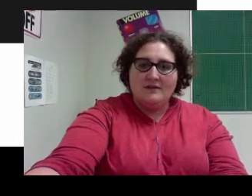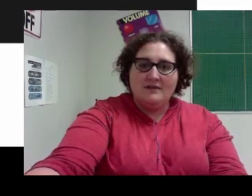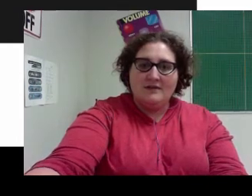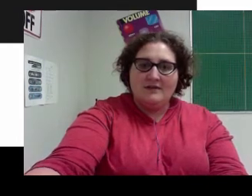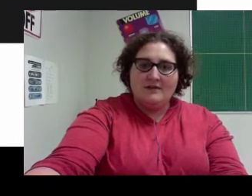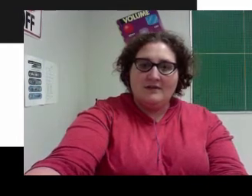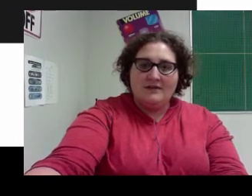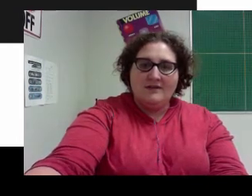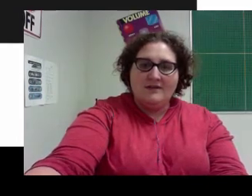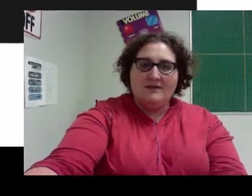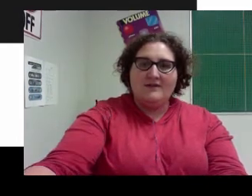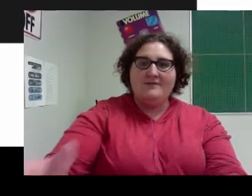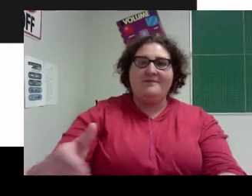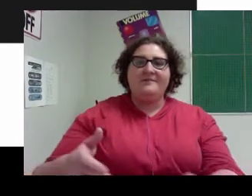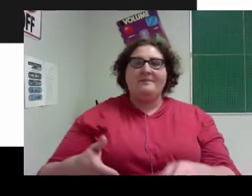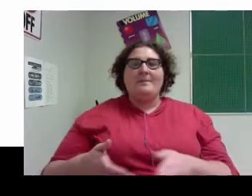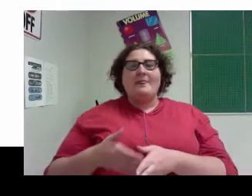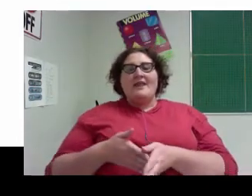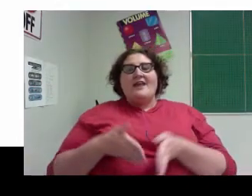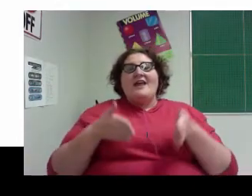Parallel and perpendicular lines.